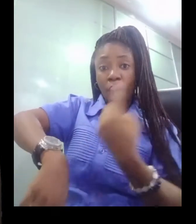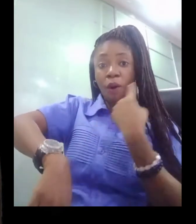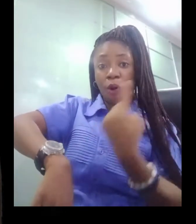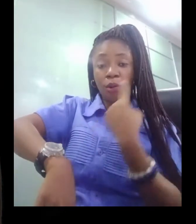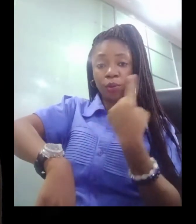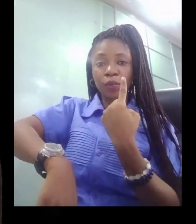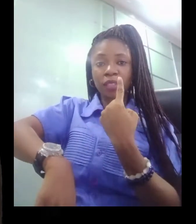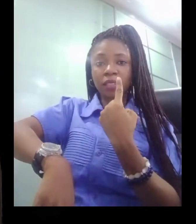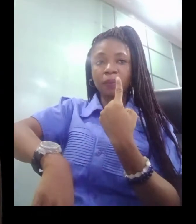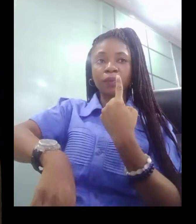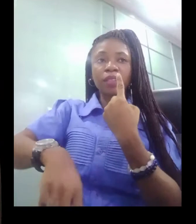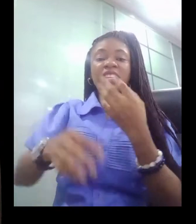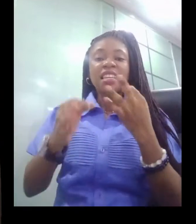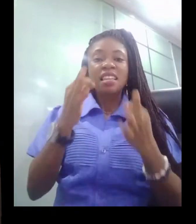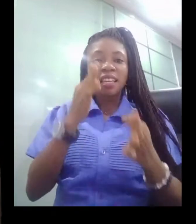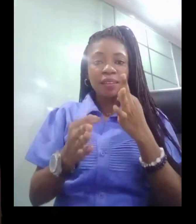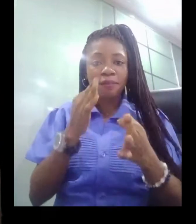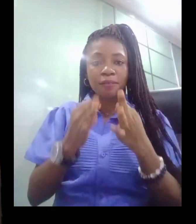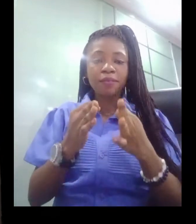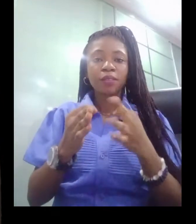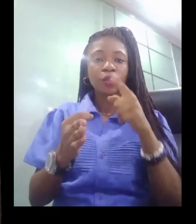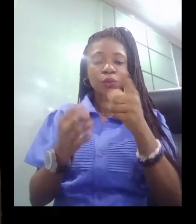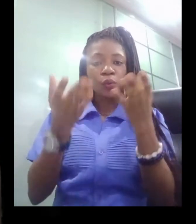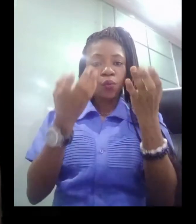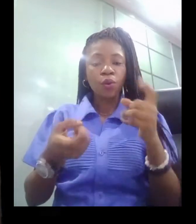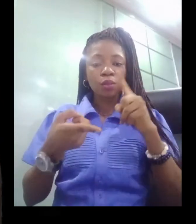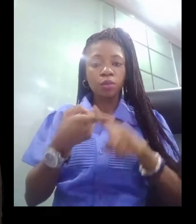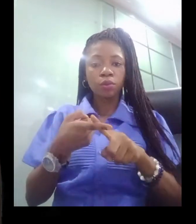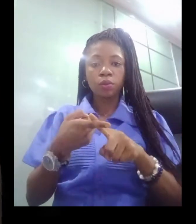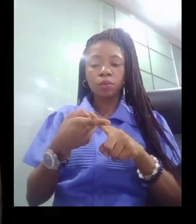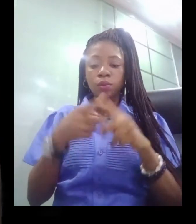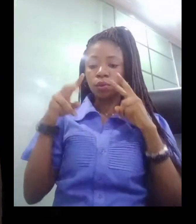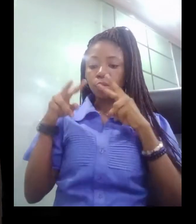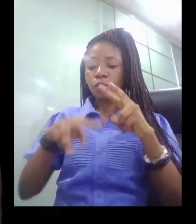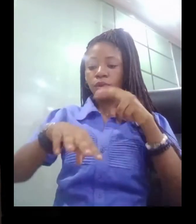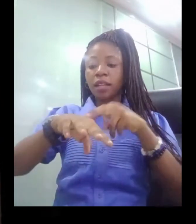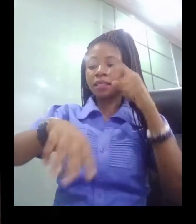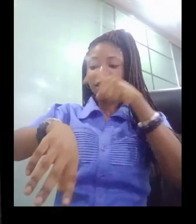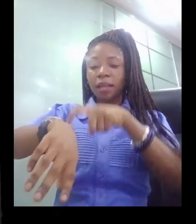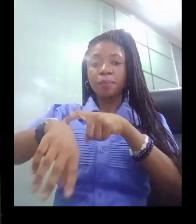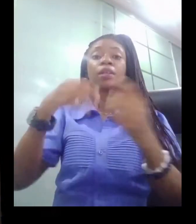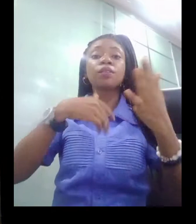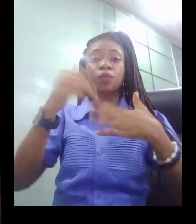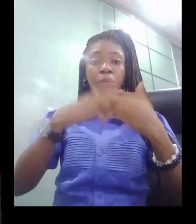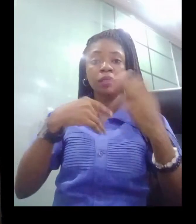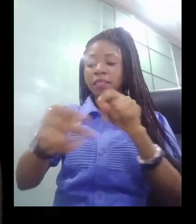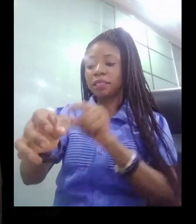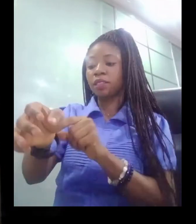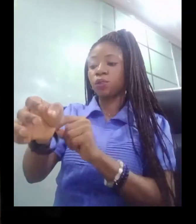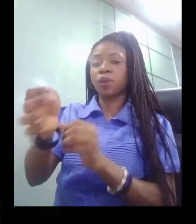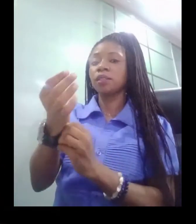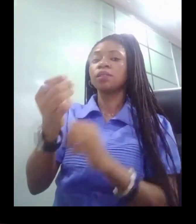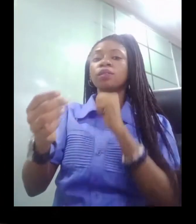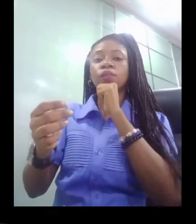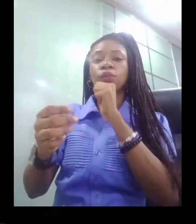watch wearer, if you want to look at time, even when you are not wearing a wristwatch,